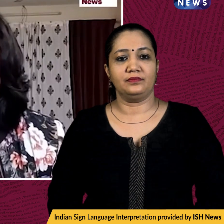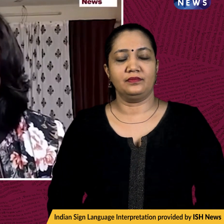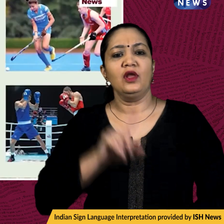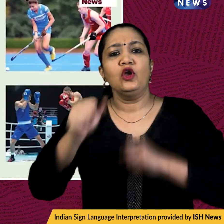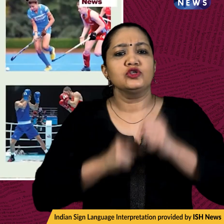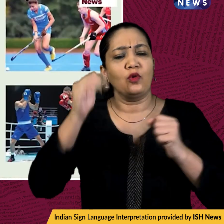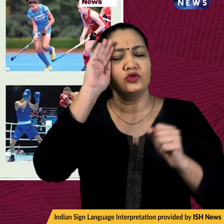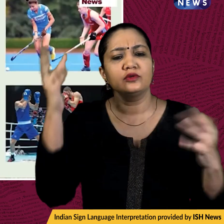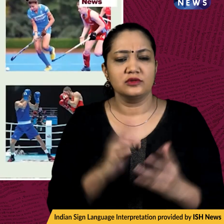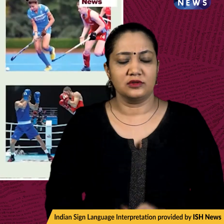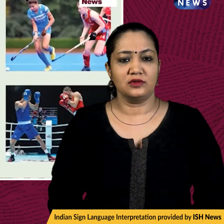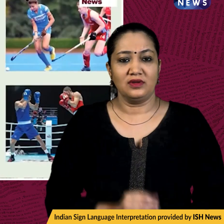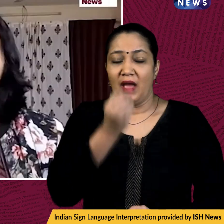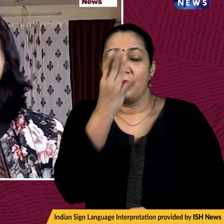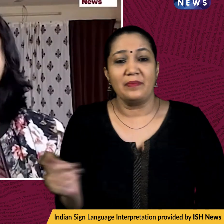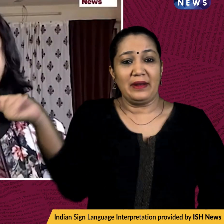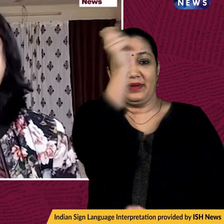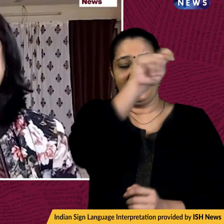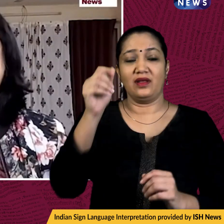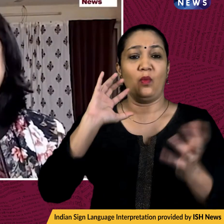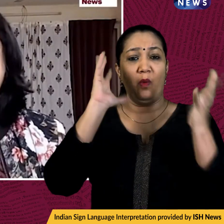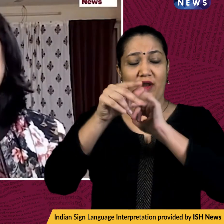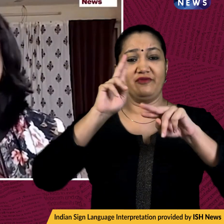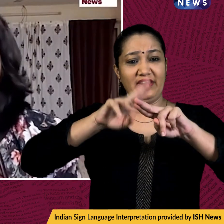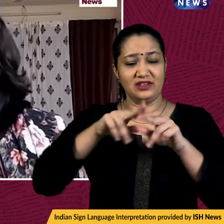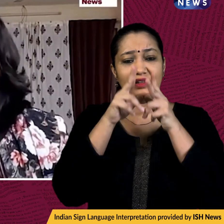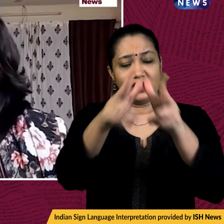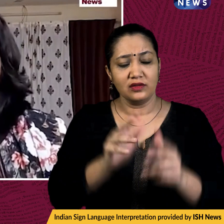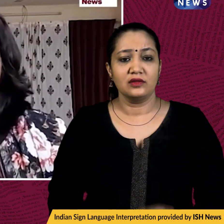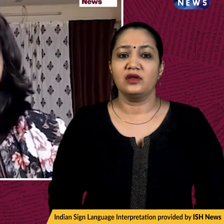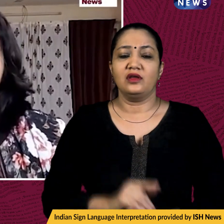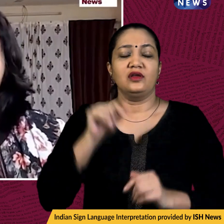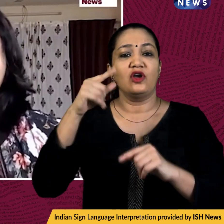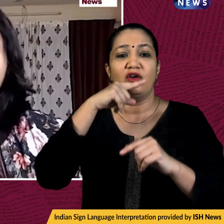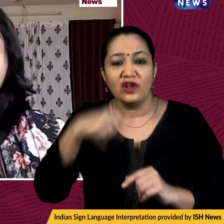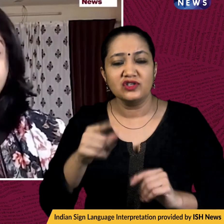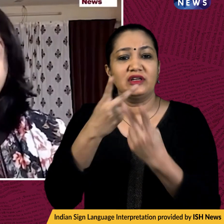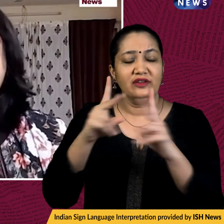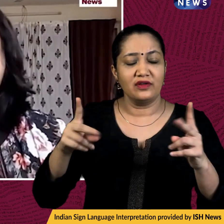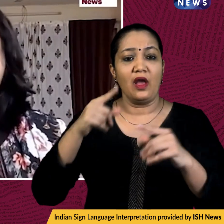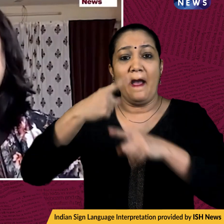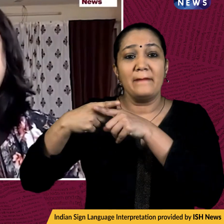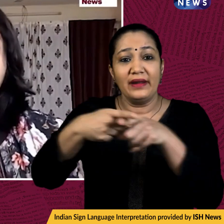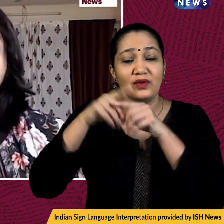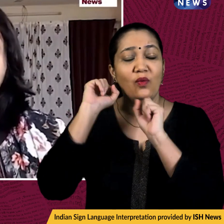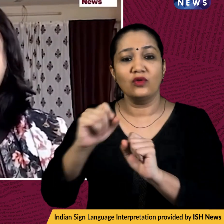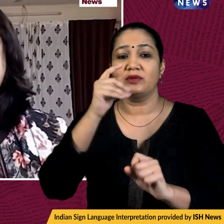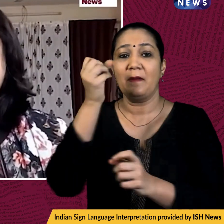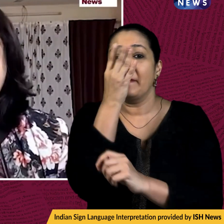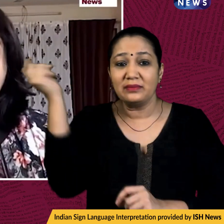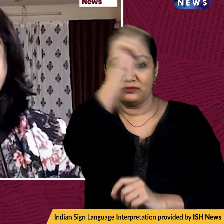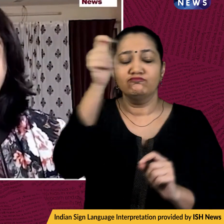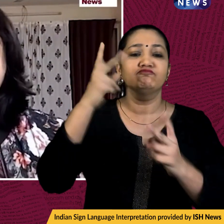effect. On to sports news right now. The Badminton World Federation has announced that it is banning Russian and